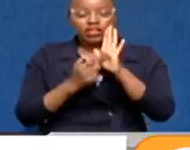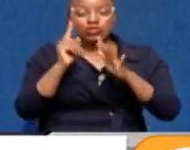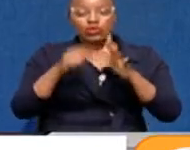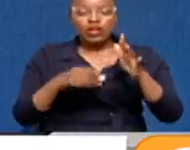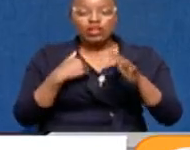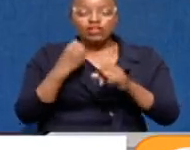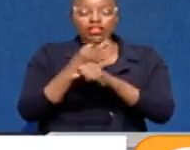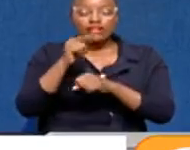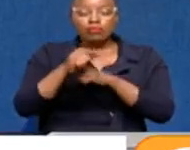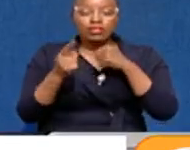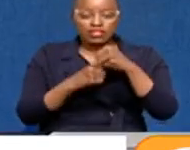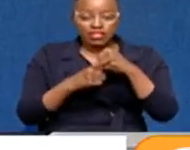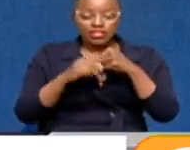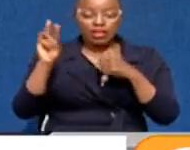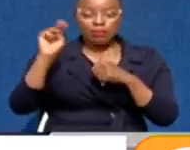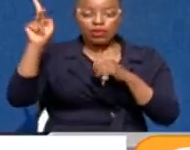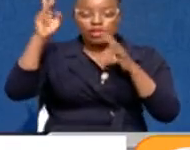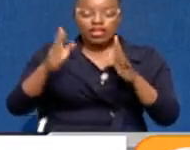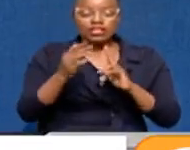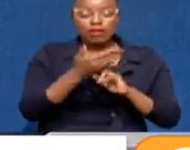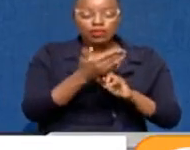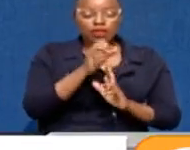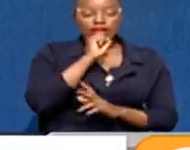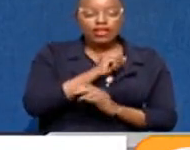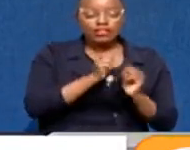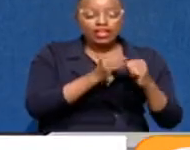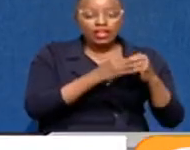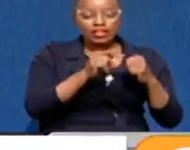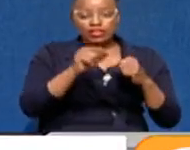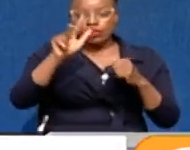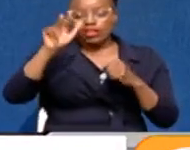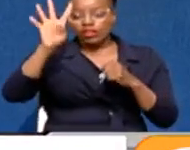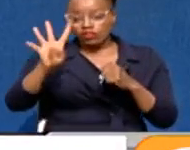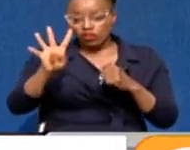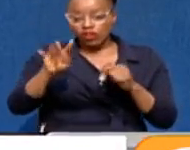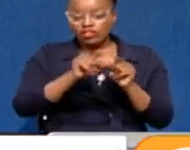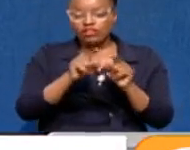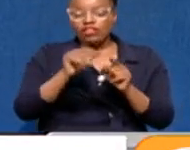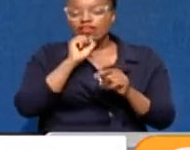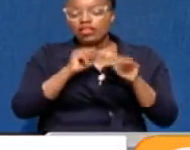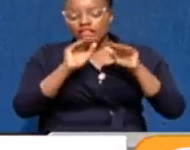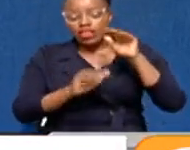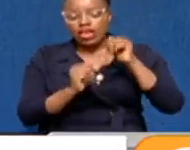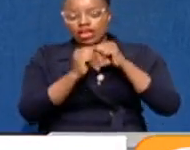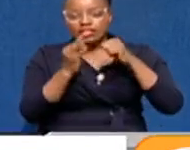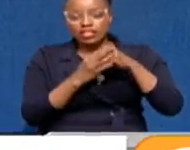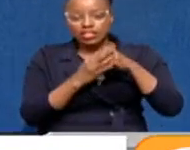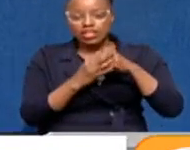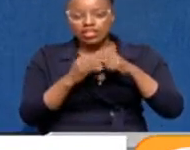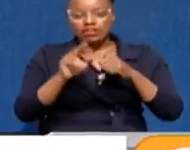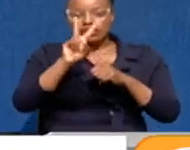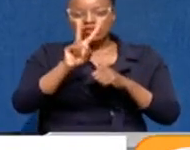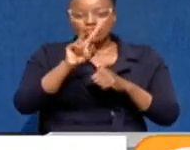that there are 13.6 million Kenyans between the age of 18 to 34. Those below the ages of 18